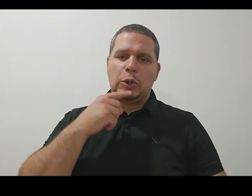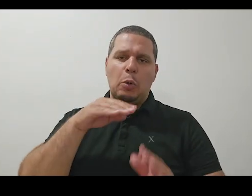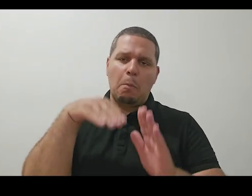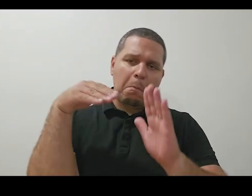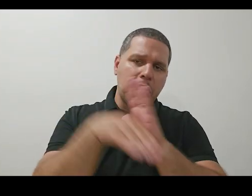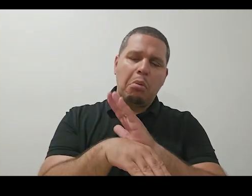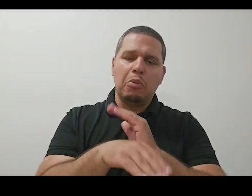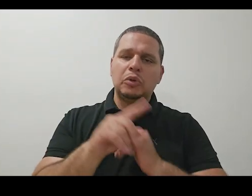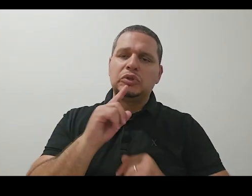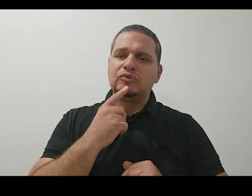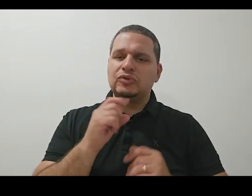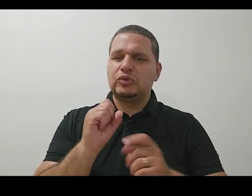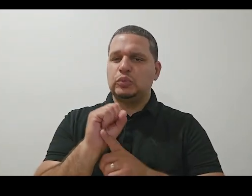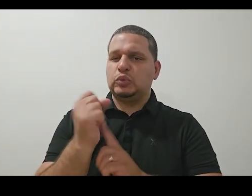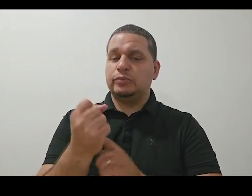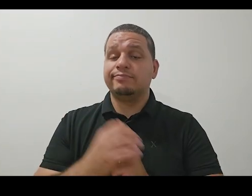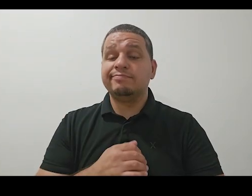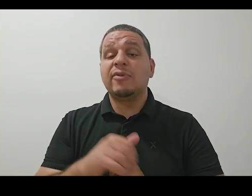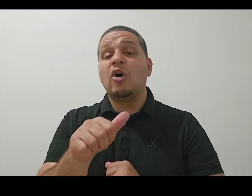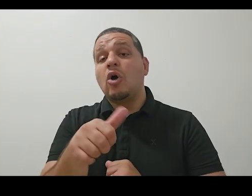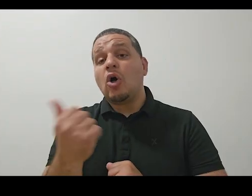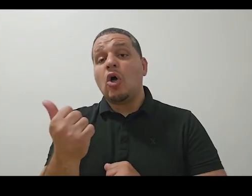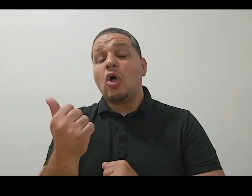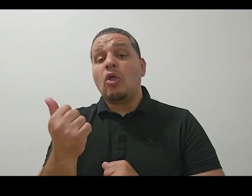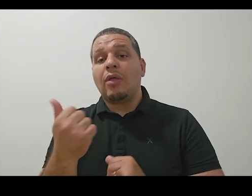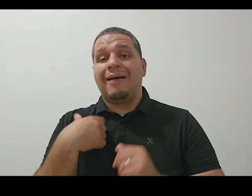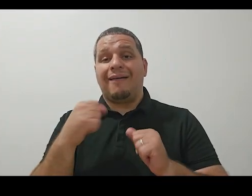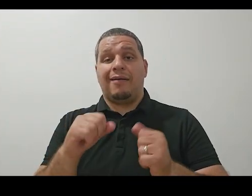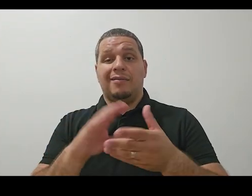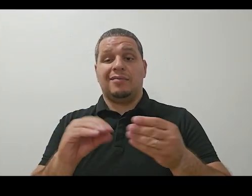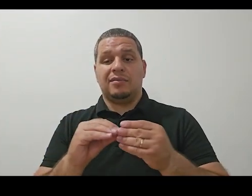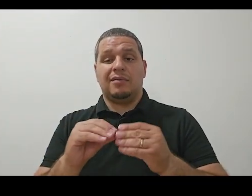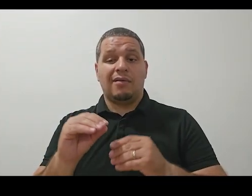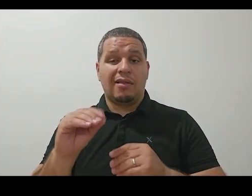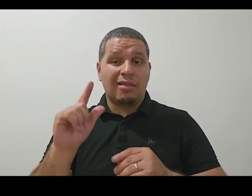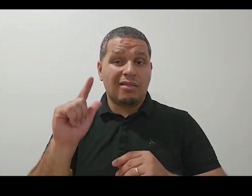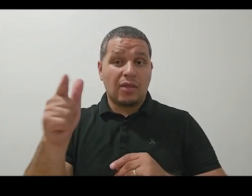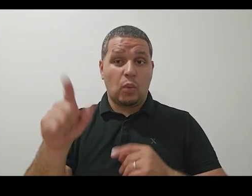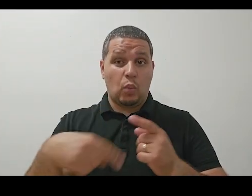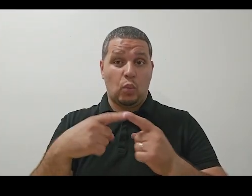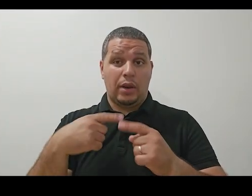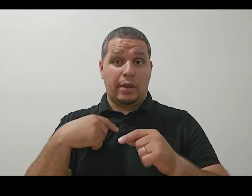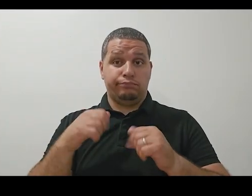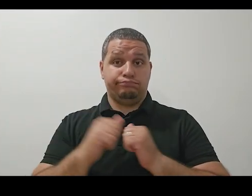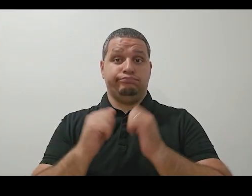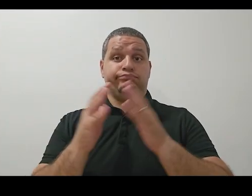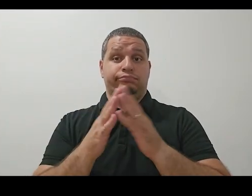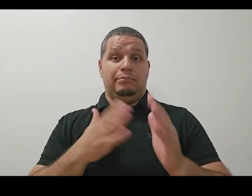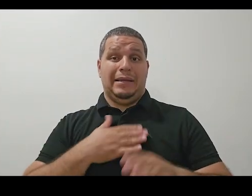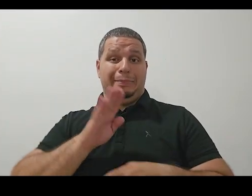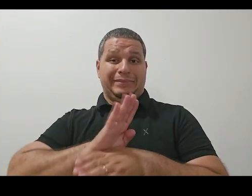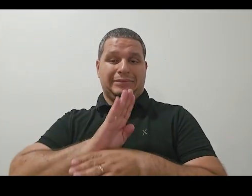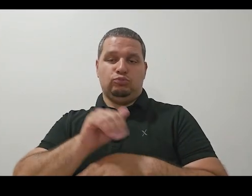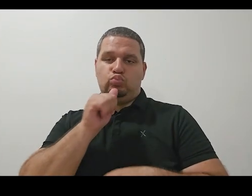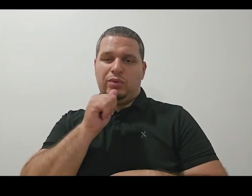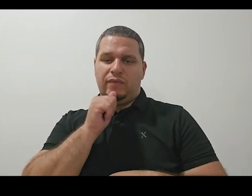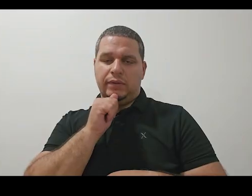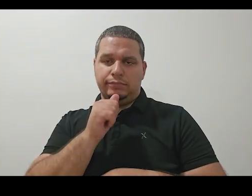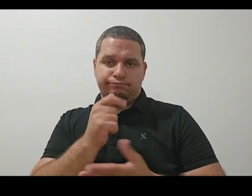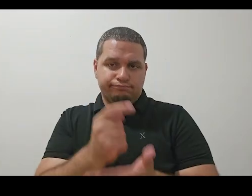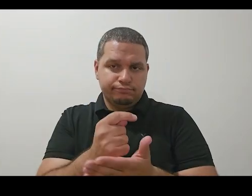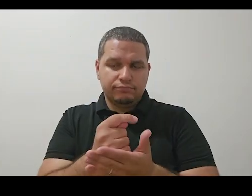And another thing I can say is that in my later when I did private practice, I slowly would